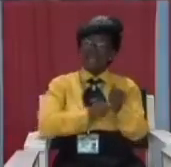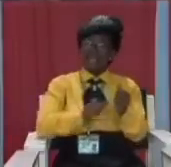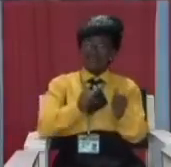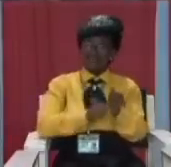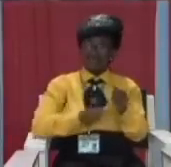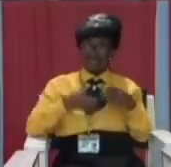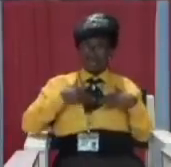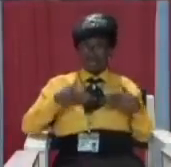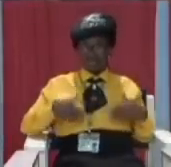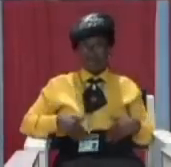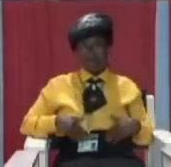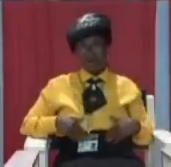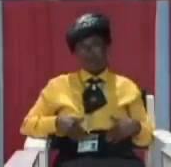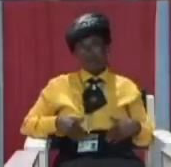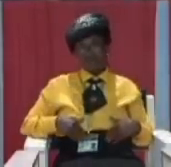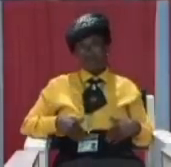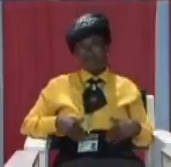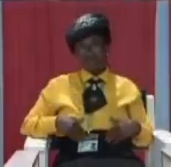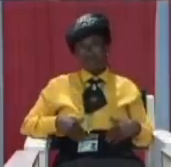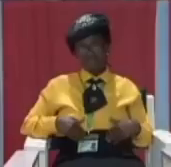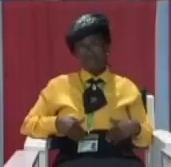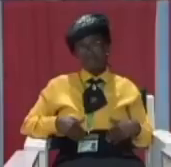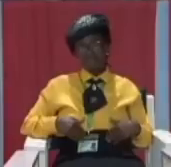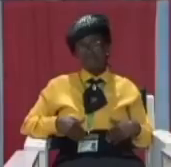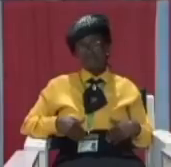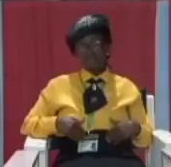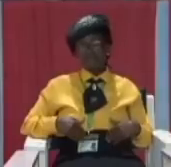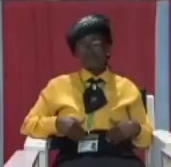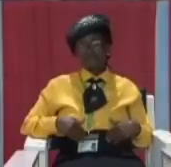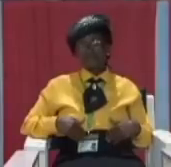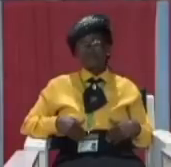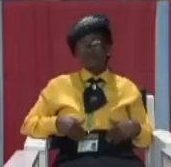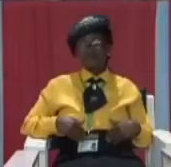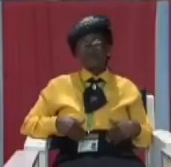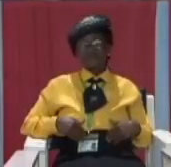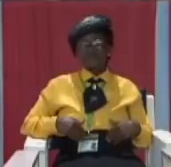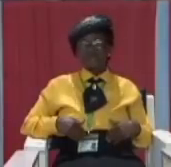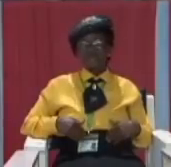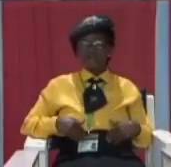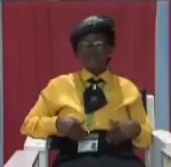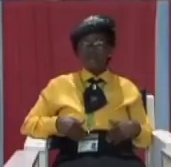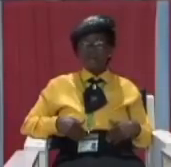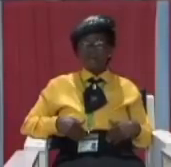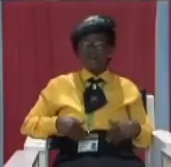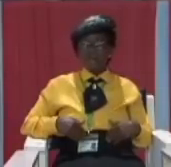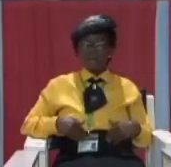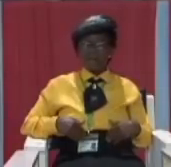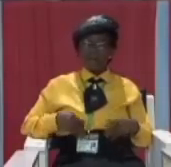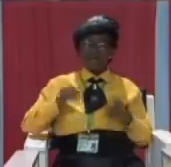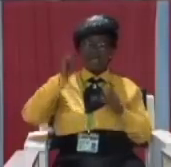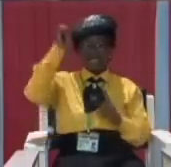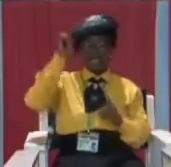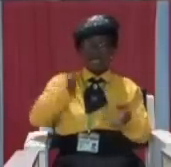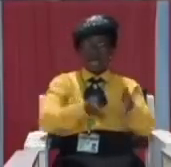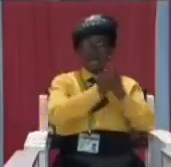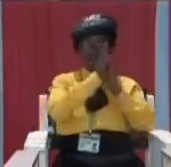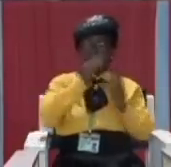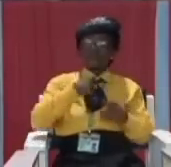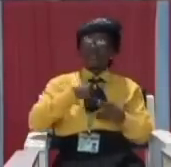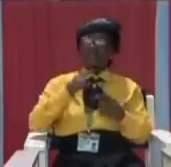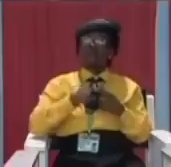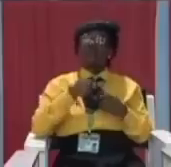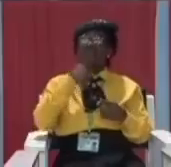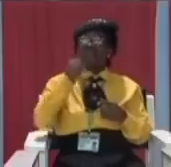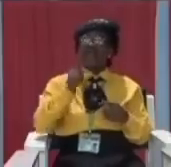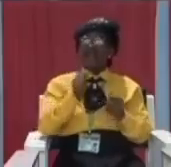maybe I'm being selfish, claiming it for the Redeemed Christian Church of God, but he asked me to tell everybody who cares to